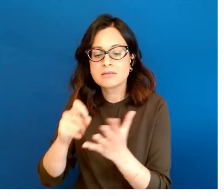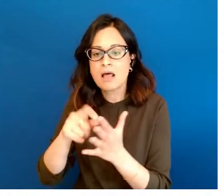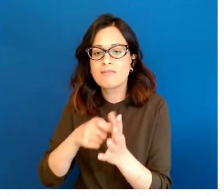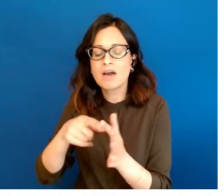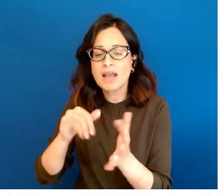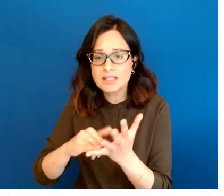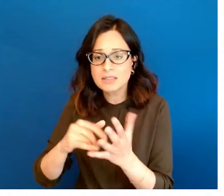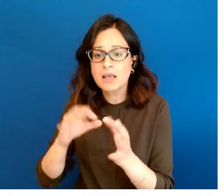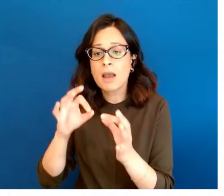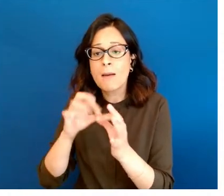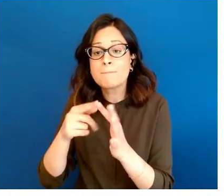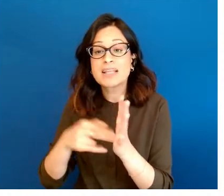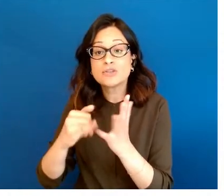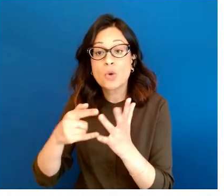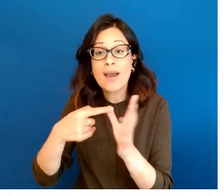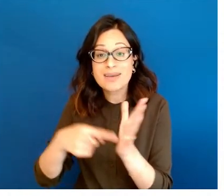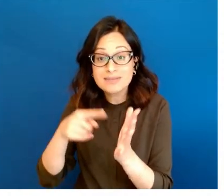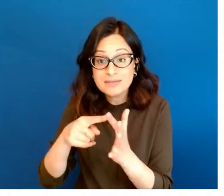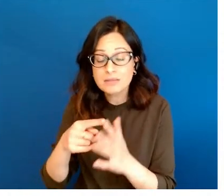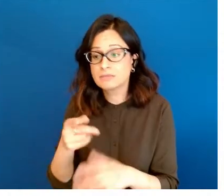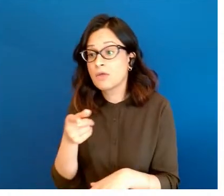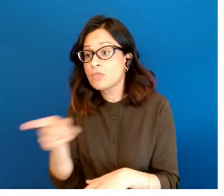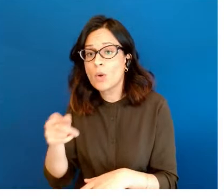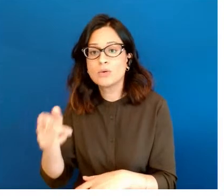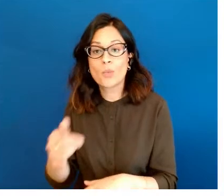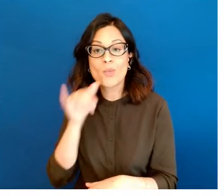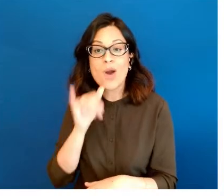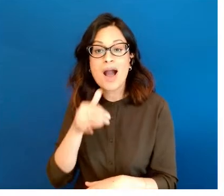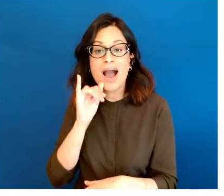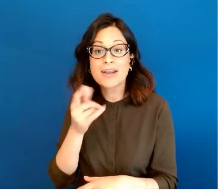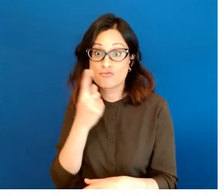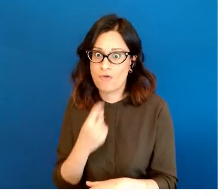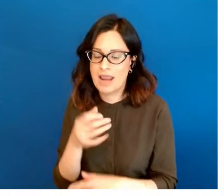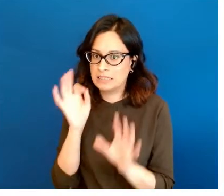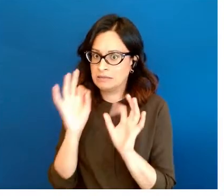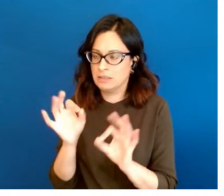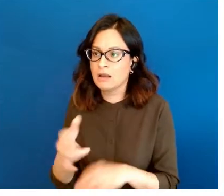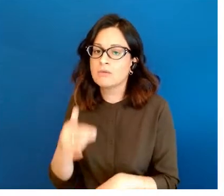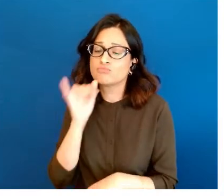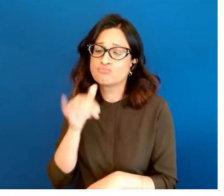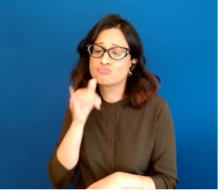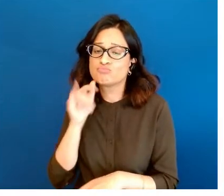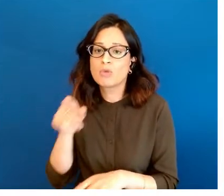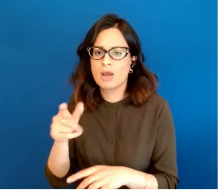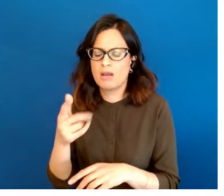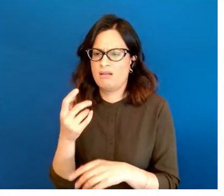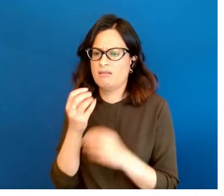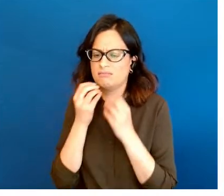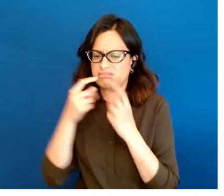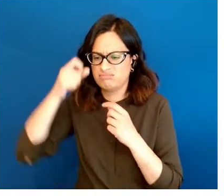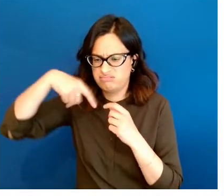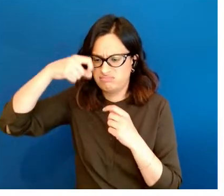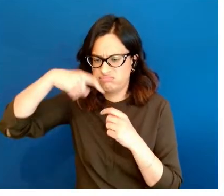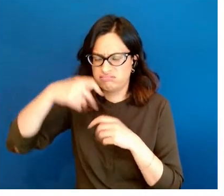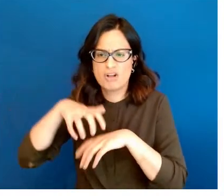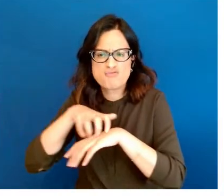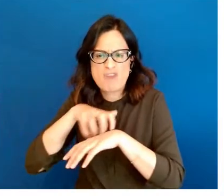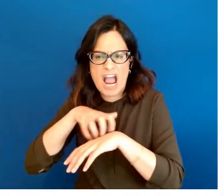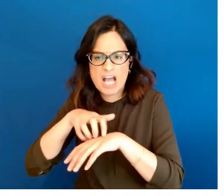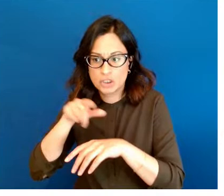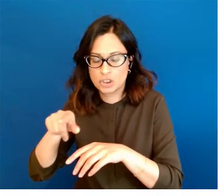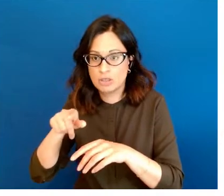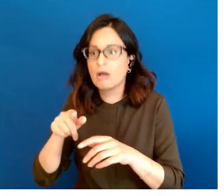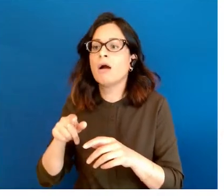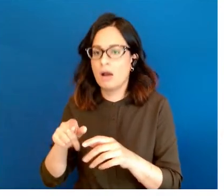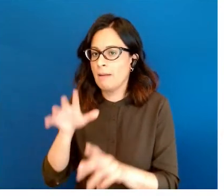Typically, you might see a patient who drinks wine, red wine especially, might get a rash or a runny nose. So that's a pattern one can see. Again,